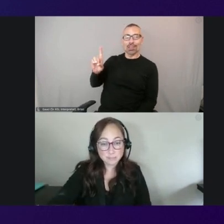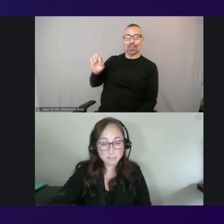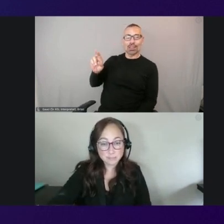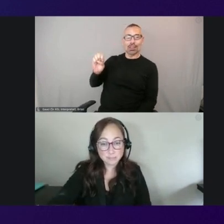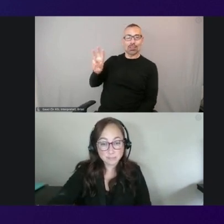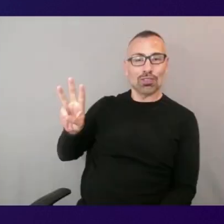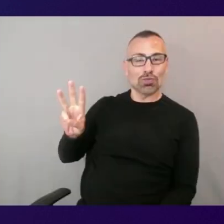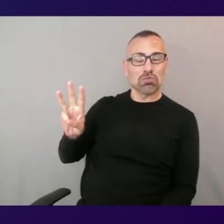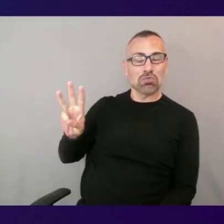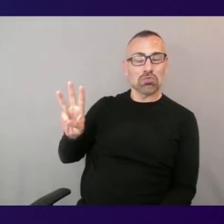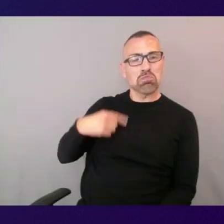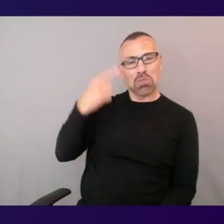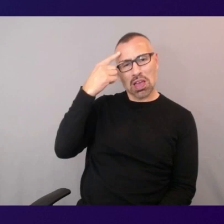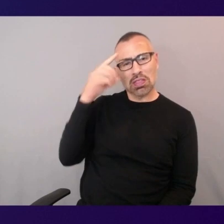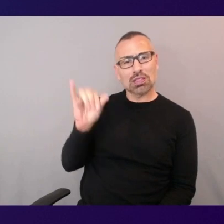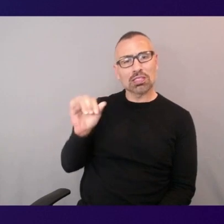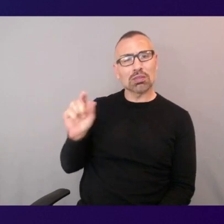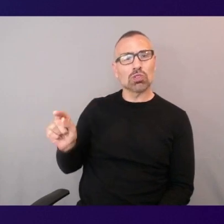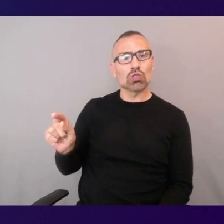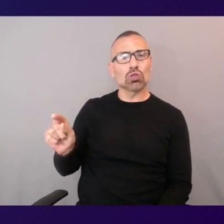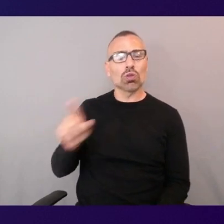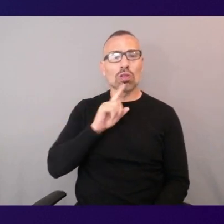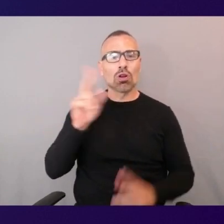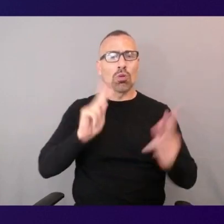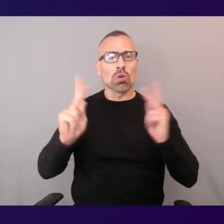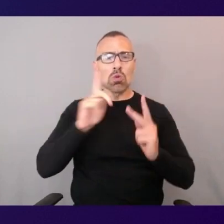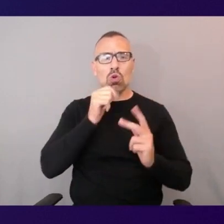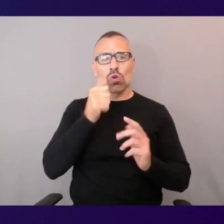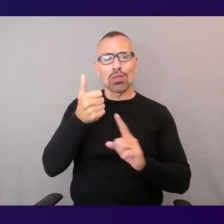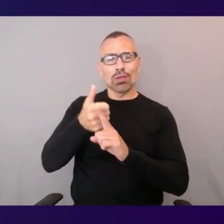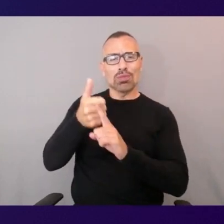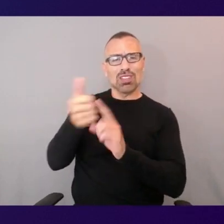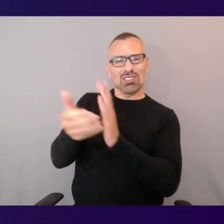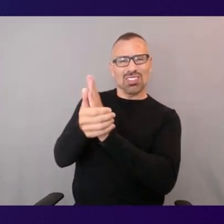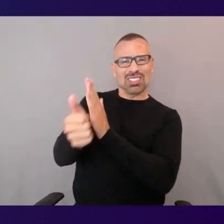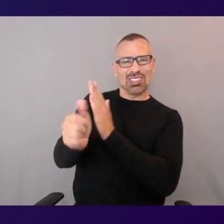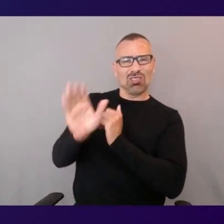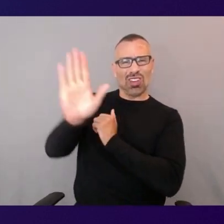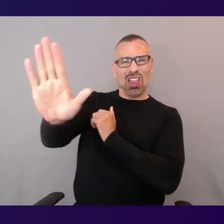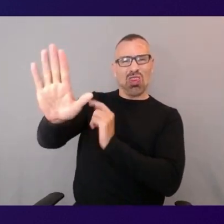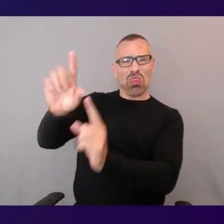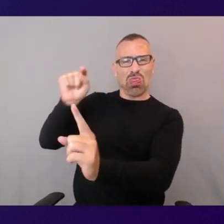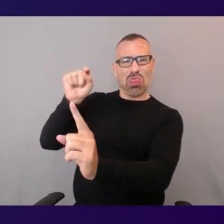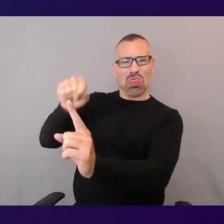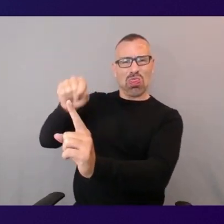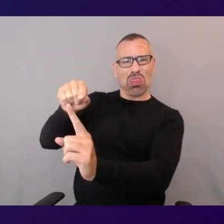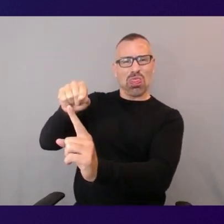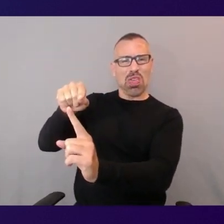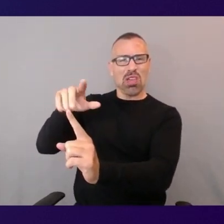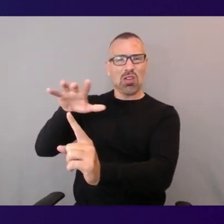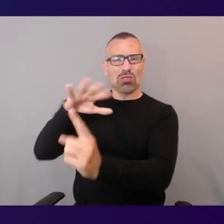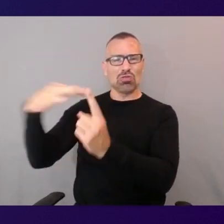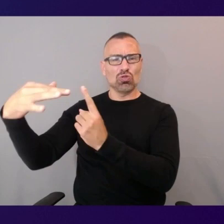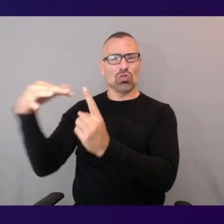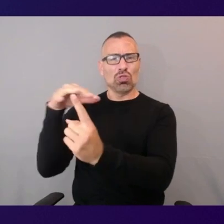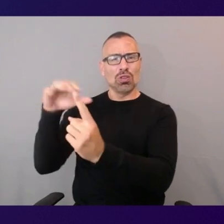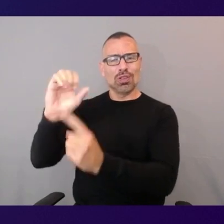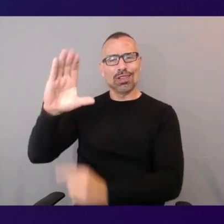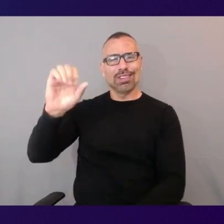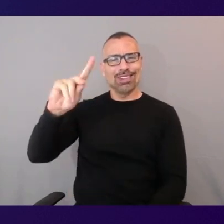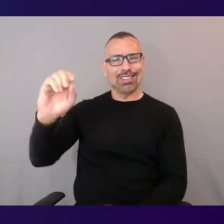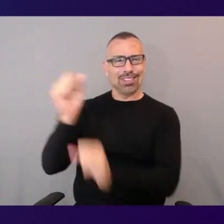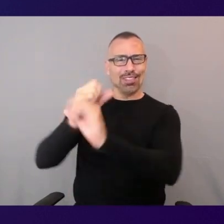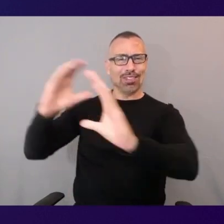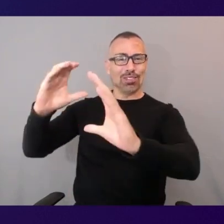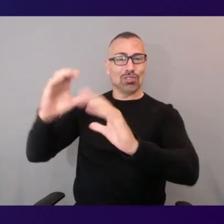people that are unicorns in their own kind of worlds, right? Like, you're very special for what you do in this world, right? He's been saying that all day today. I've